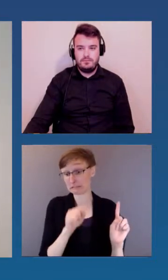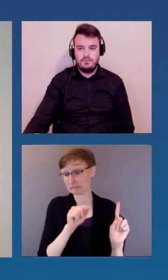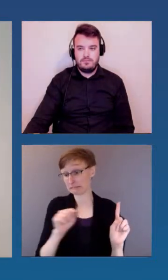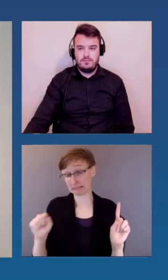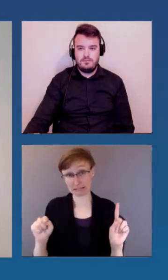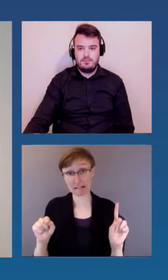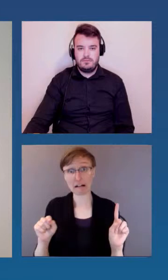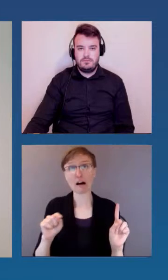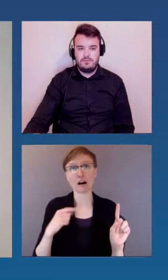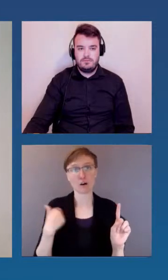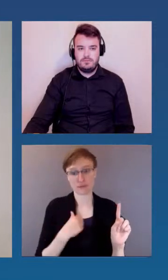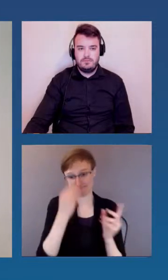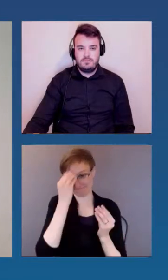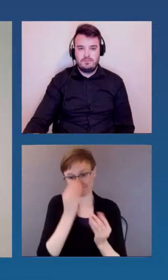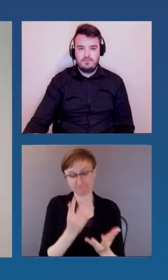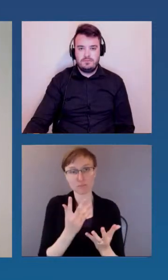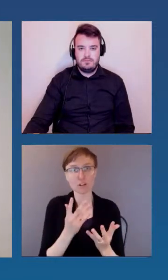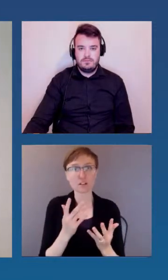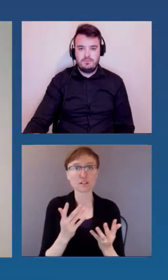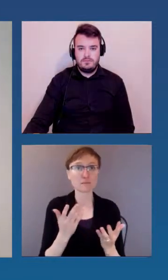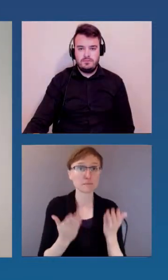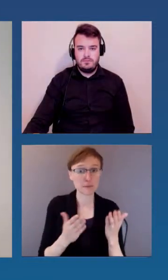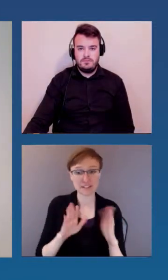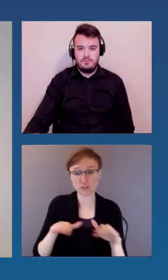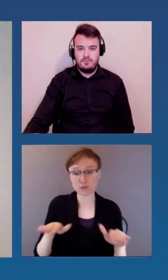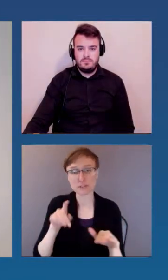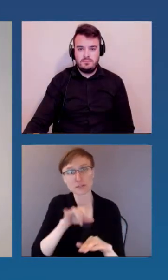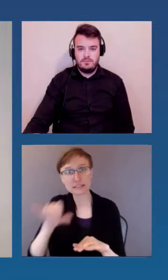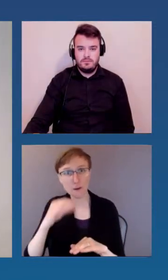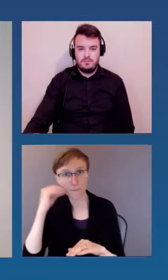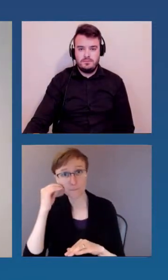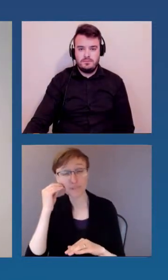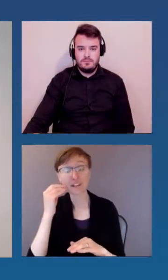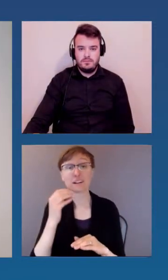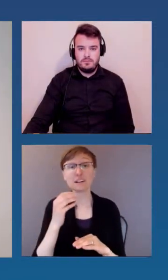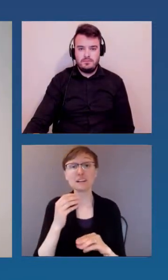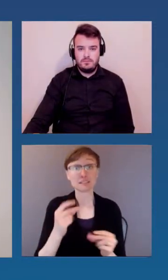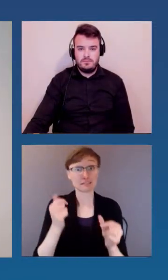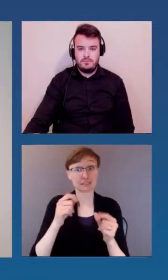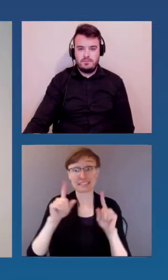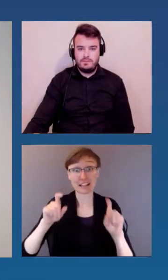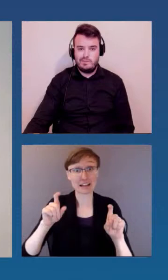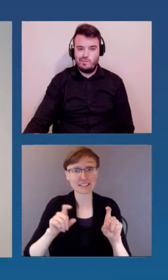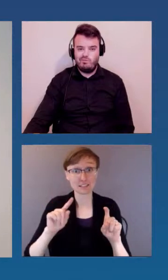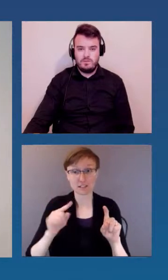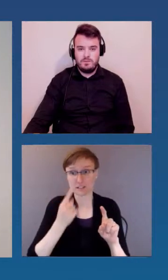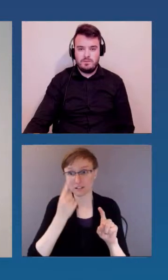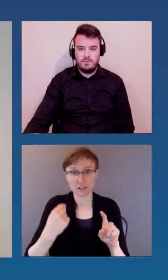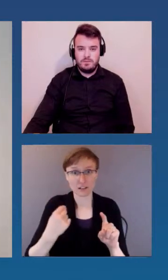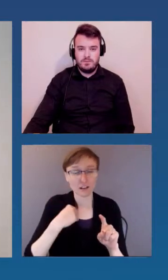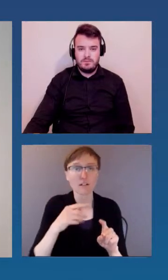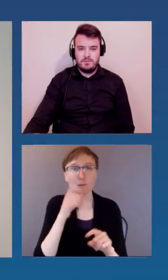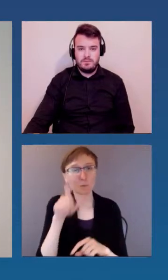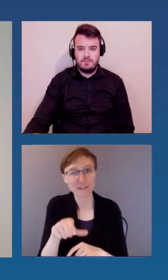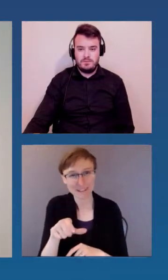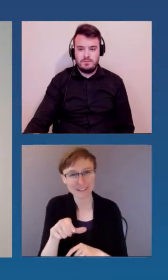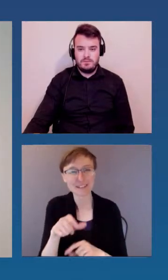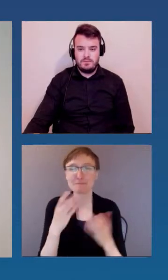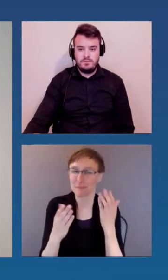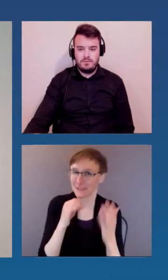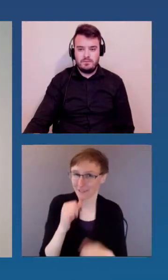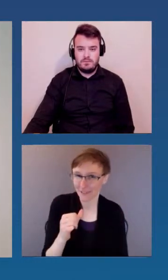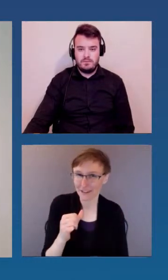and universities. And there's always a little bit of concern if people aren't hearing directly from public health right